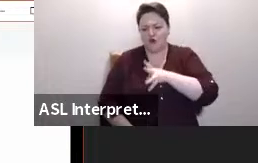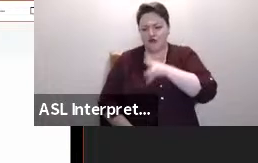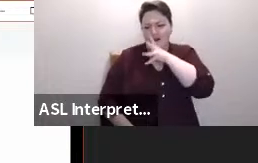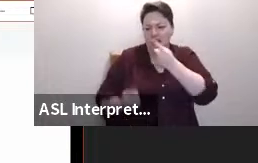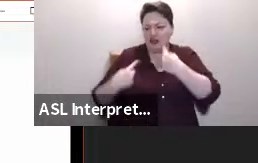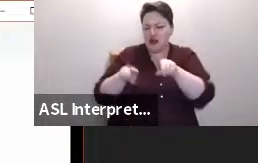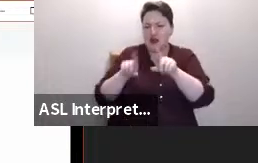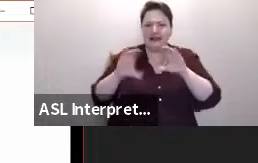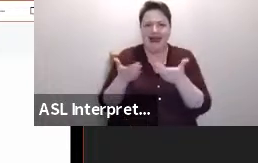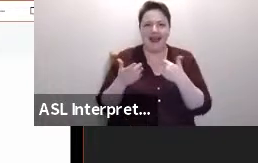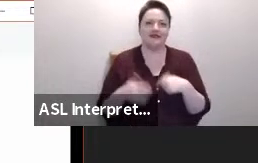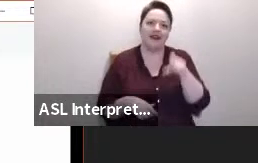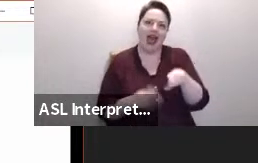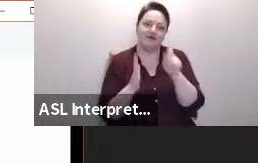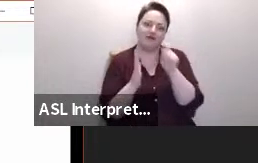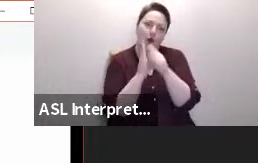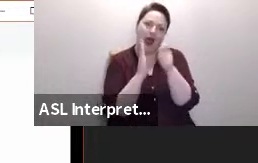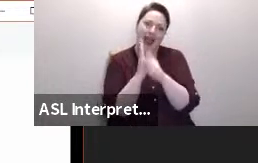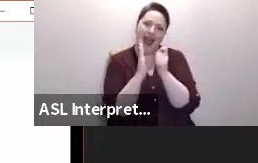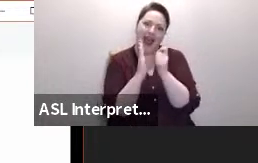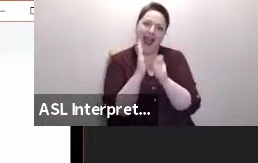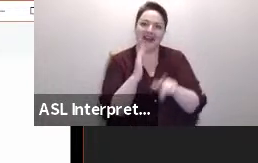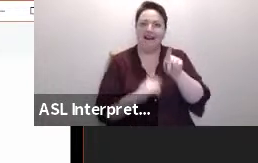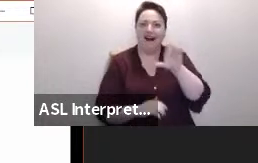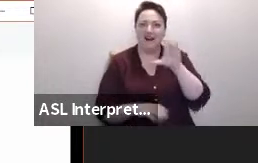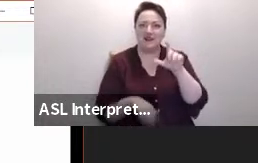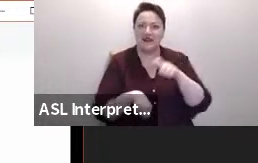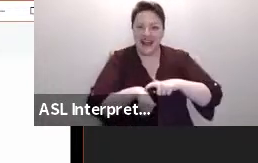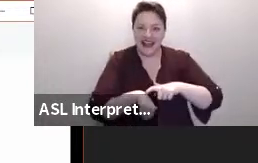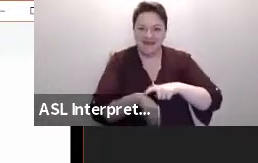So if you had to write that maybe 100 times,